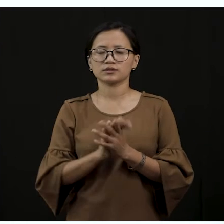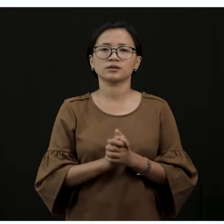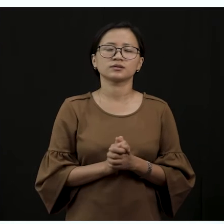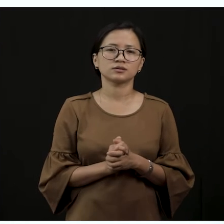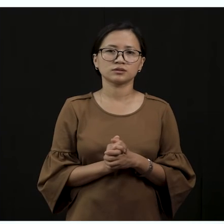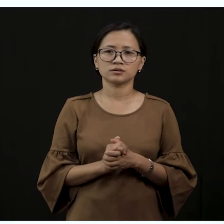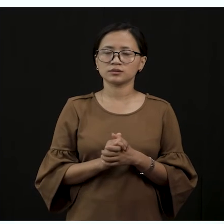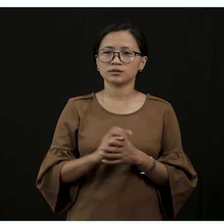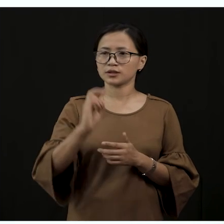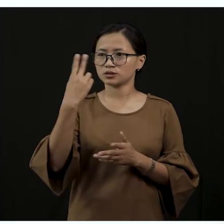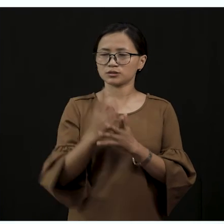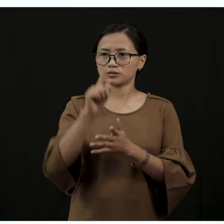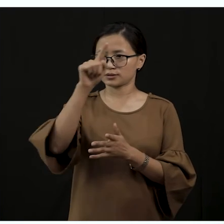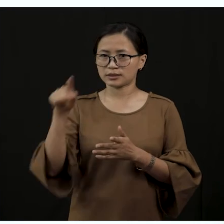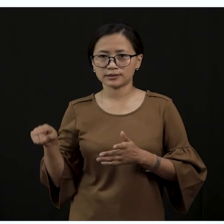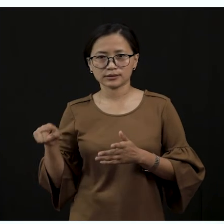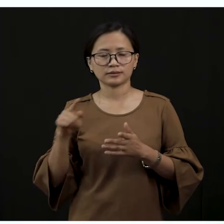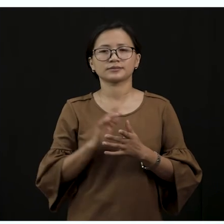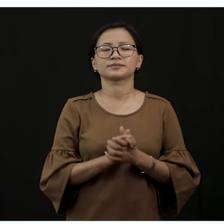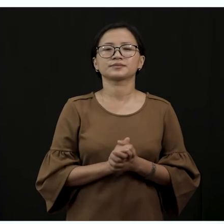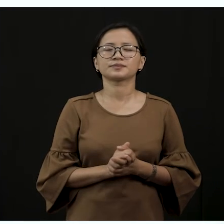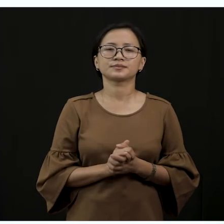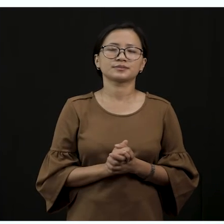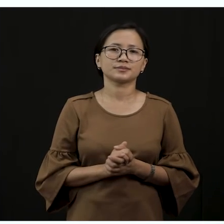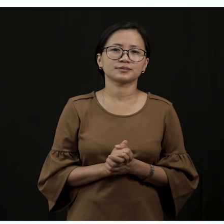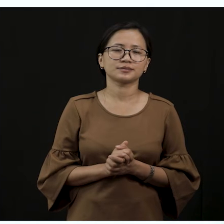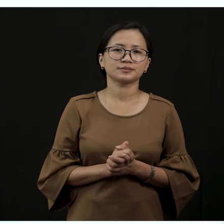horizontal line and two slanting lines. Okay,